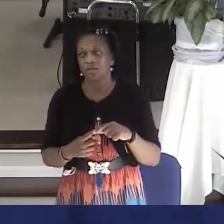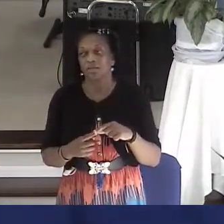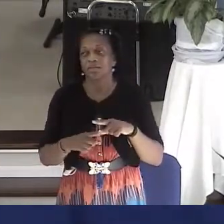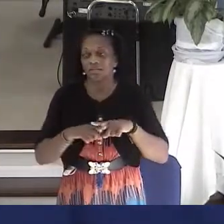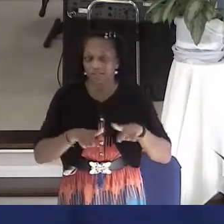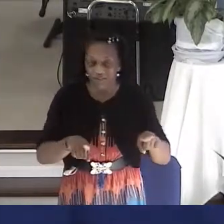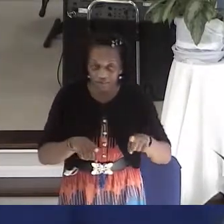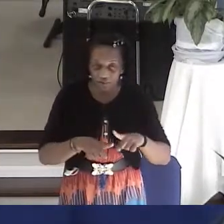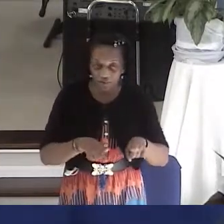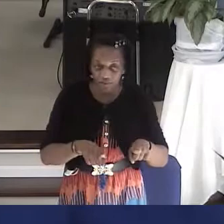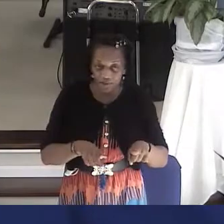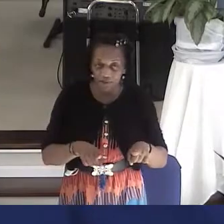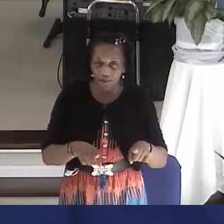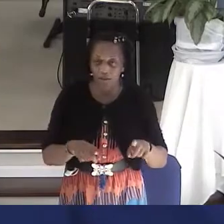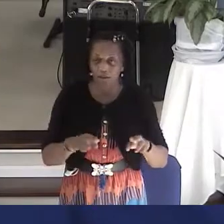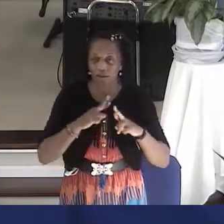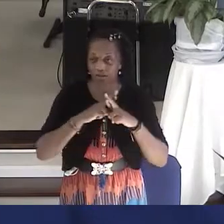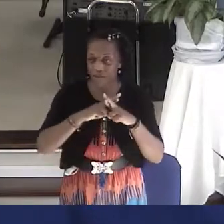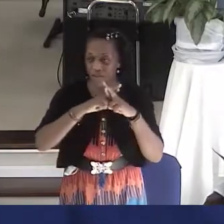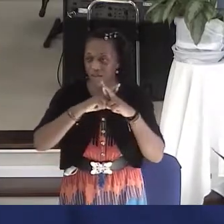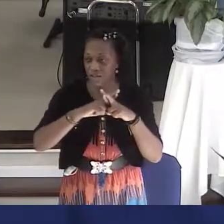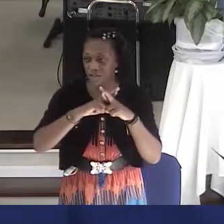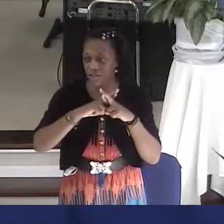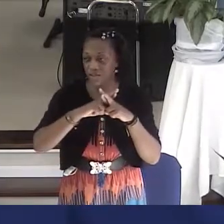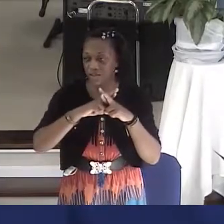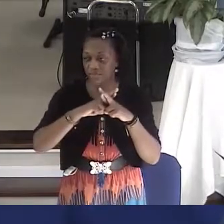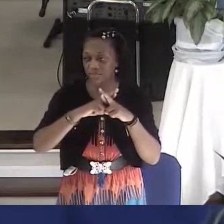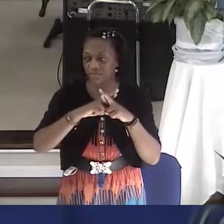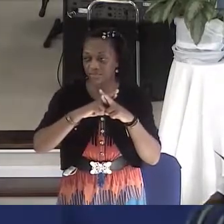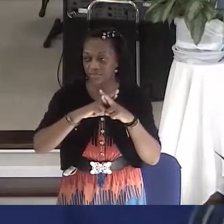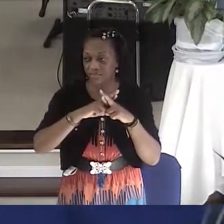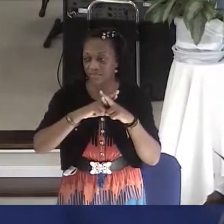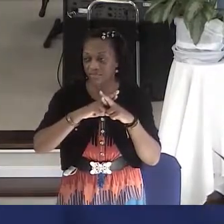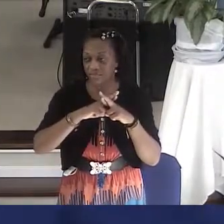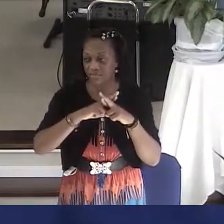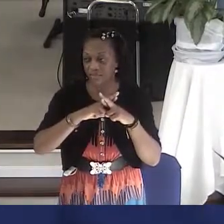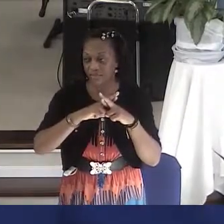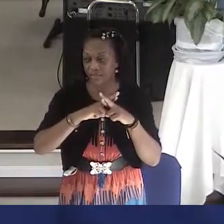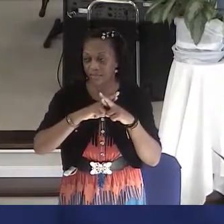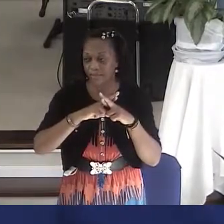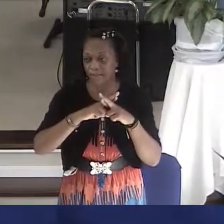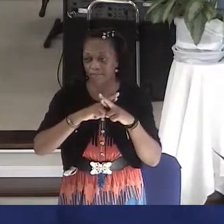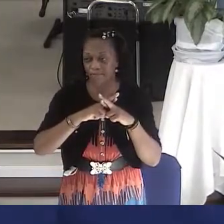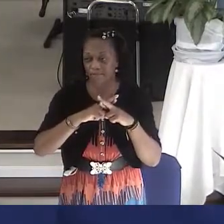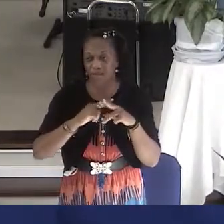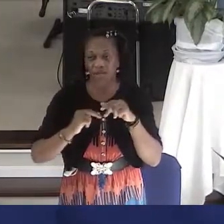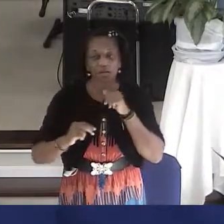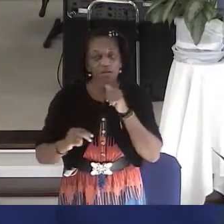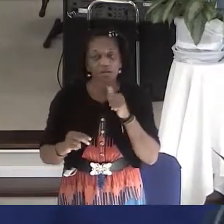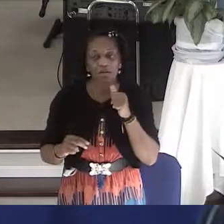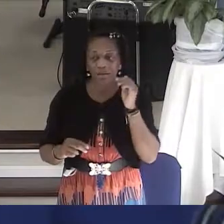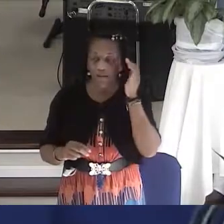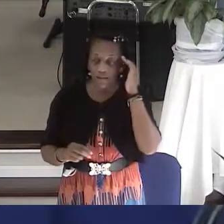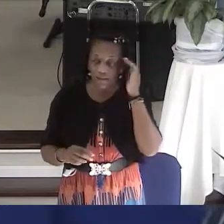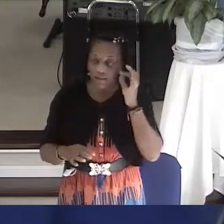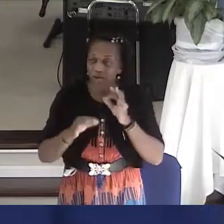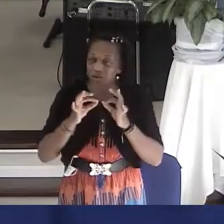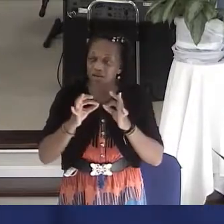Deep down, or I should say, I didn't know if God sanctioned it, but I know that I wanted it to